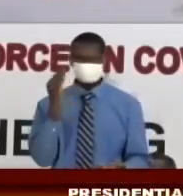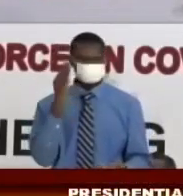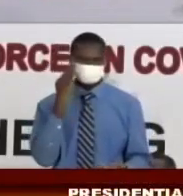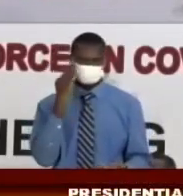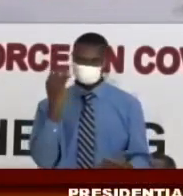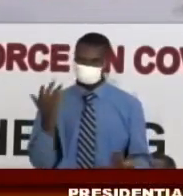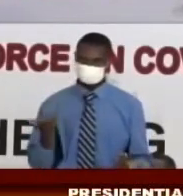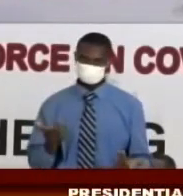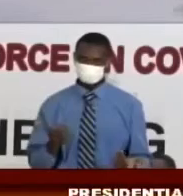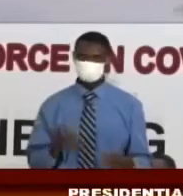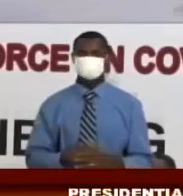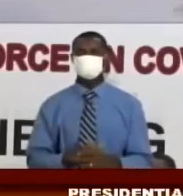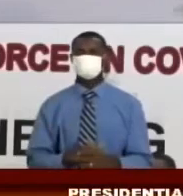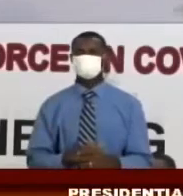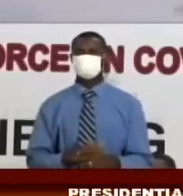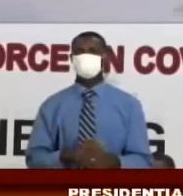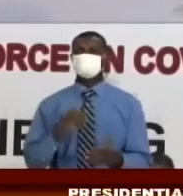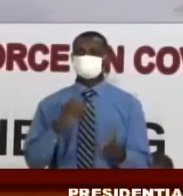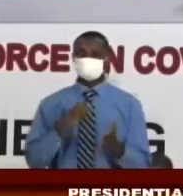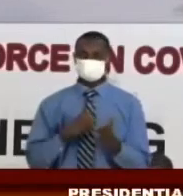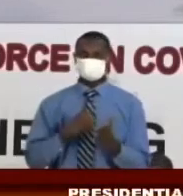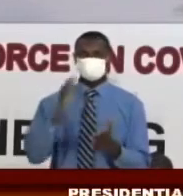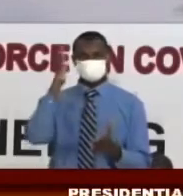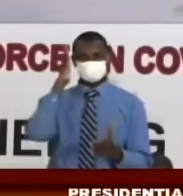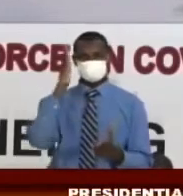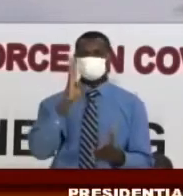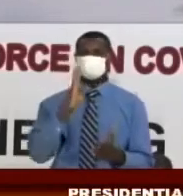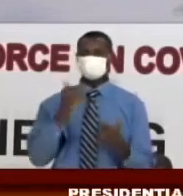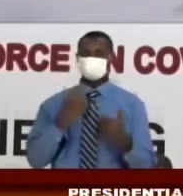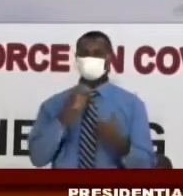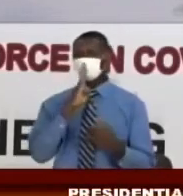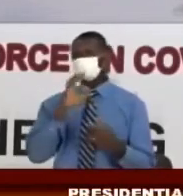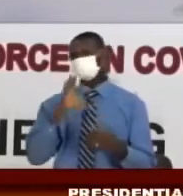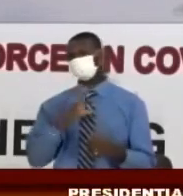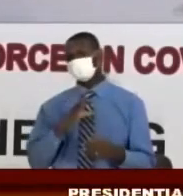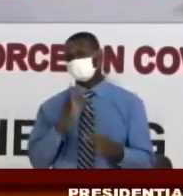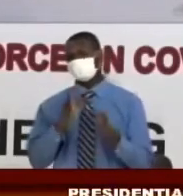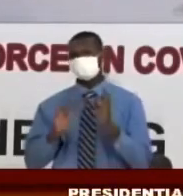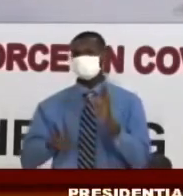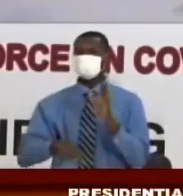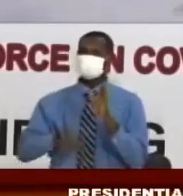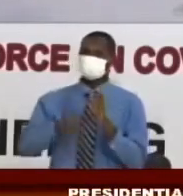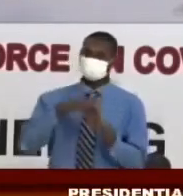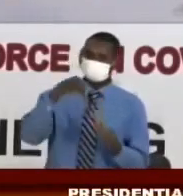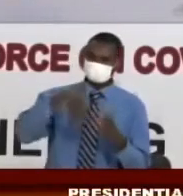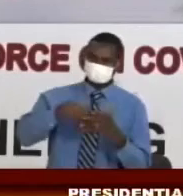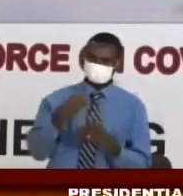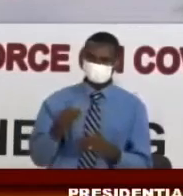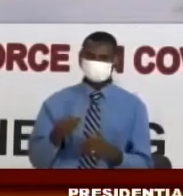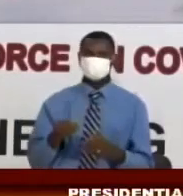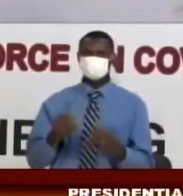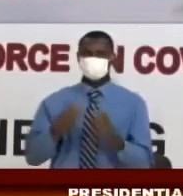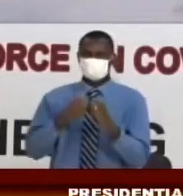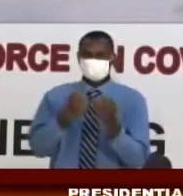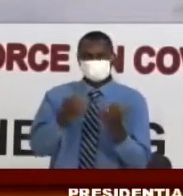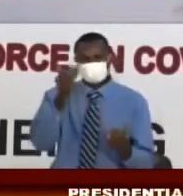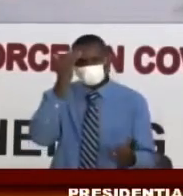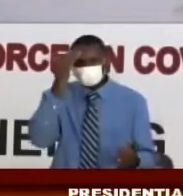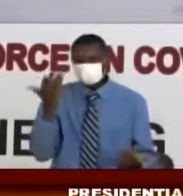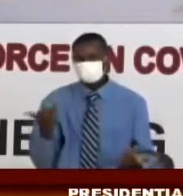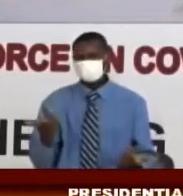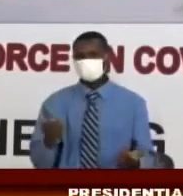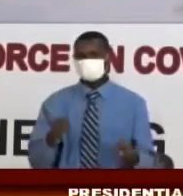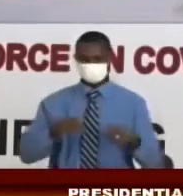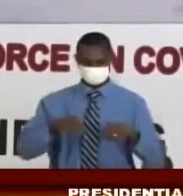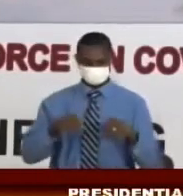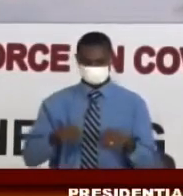interesting to have found out how the questioner became aware, because of course in this day and